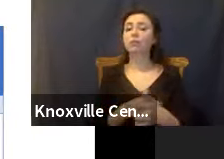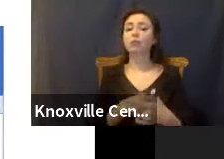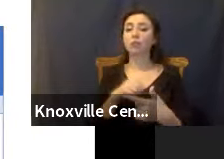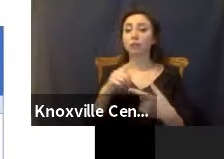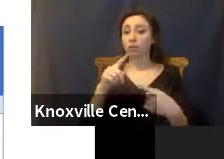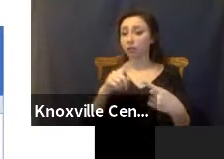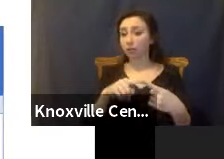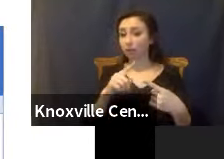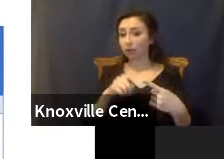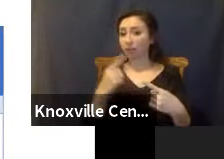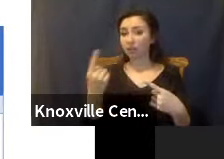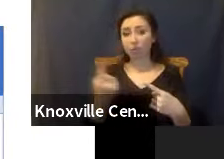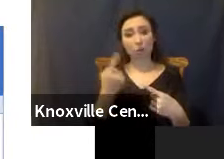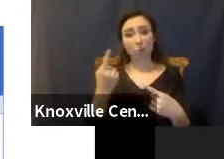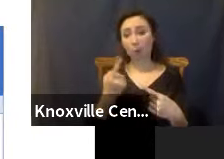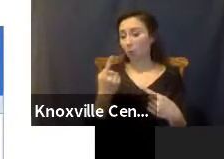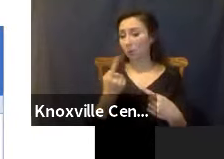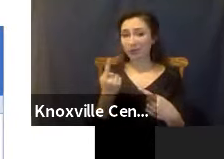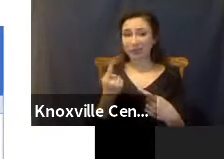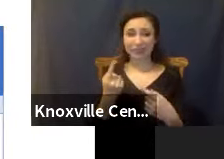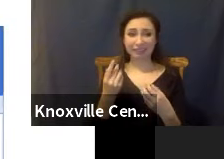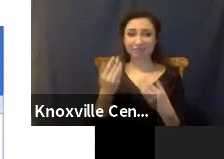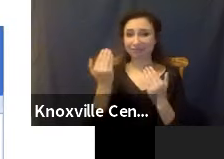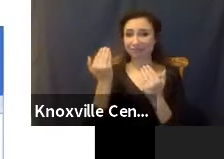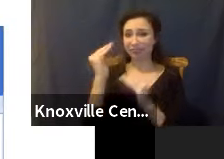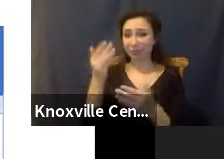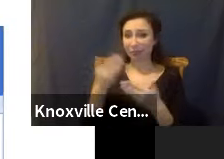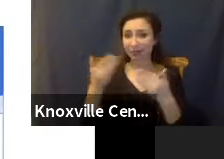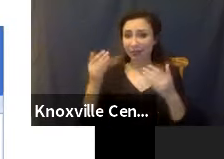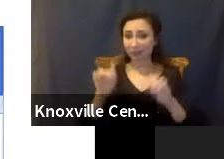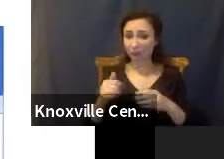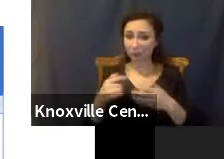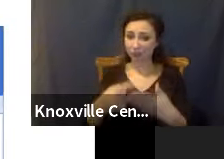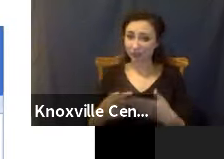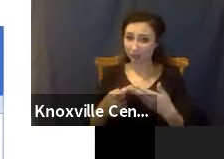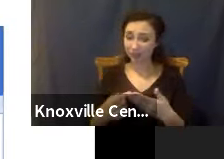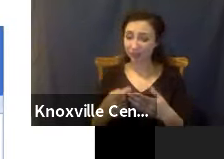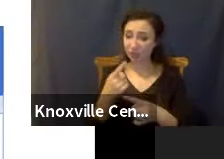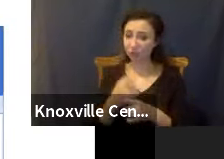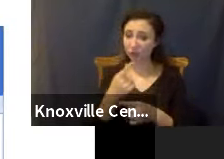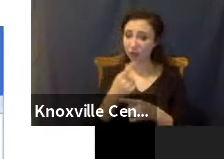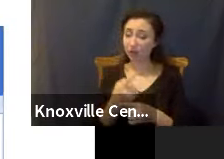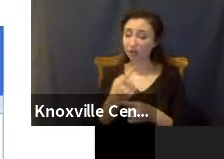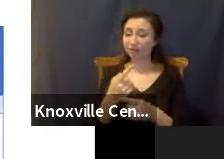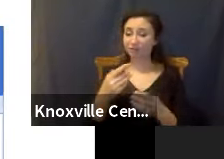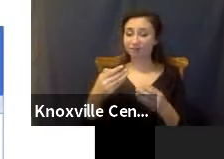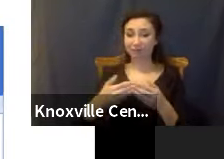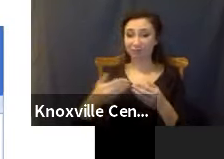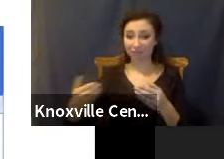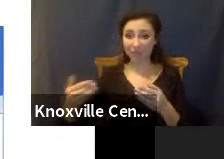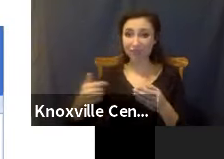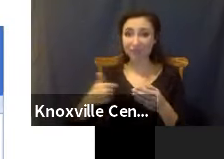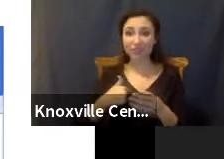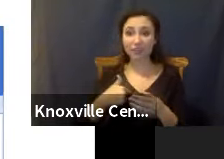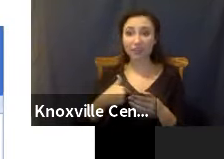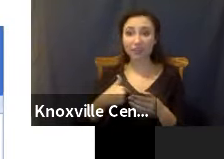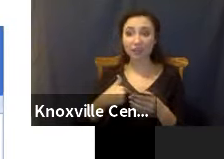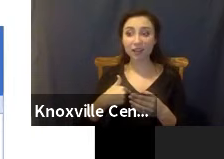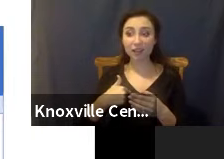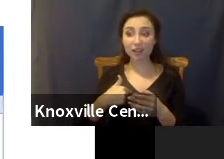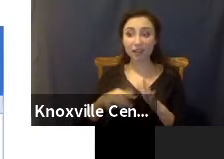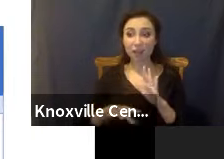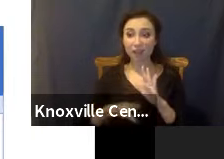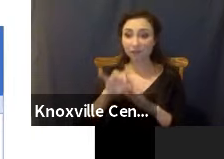a finite number of things that I think we could talk about. And at least the ones that I